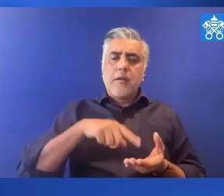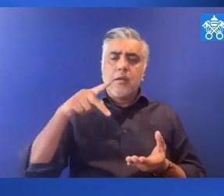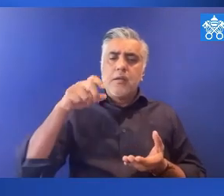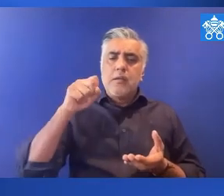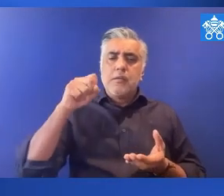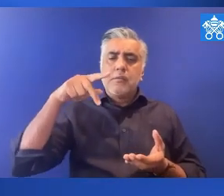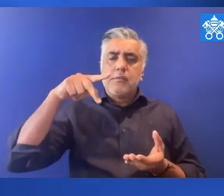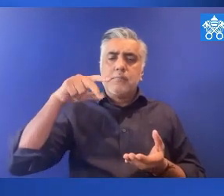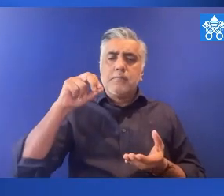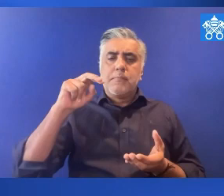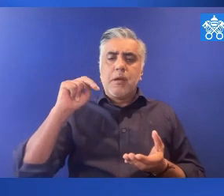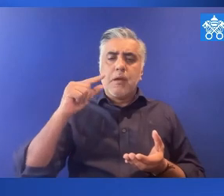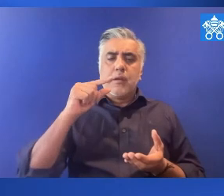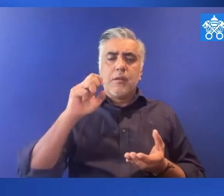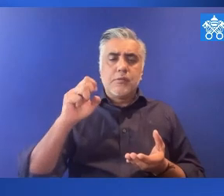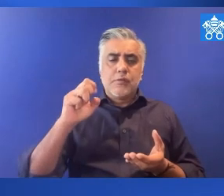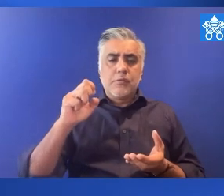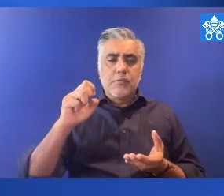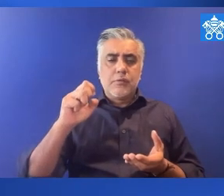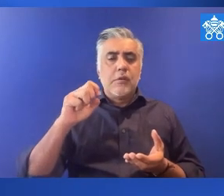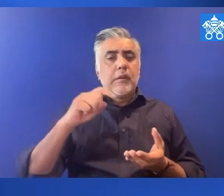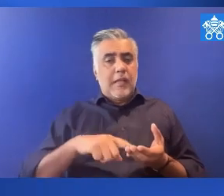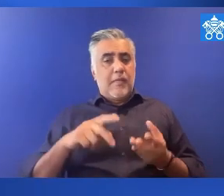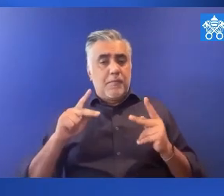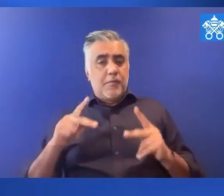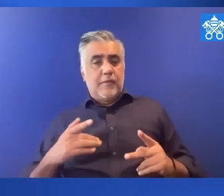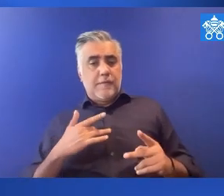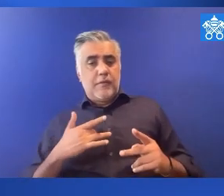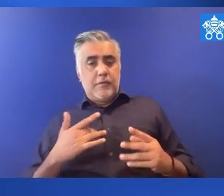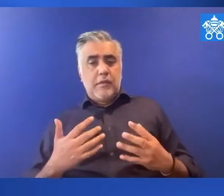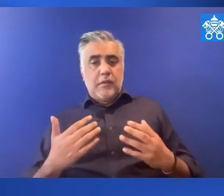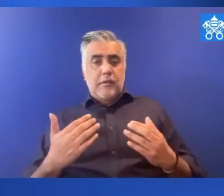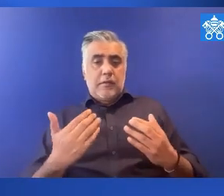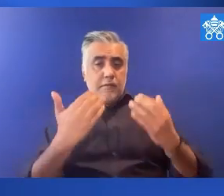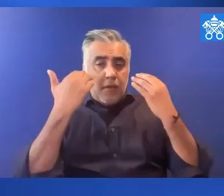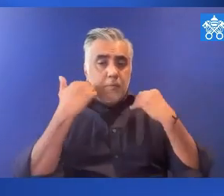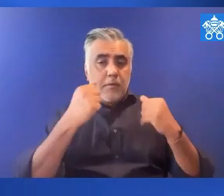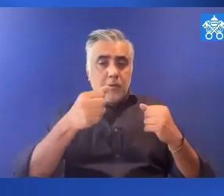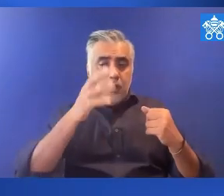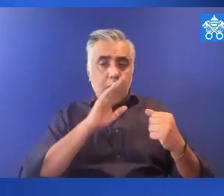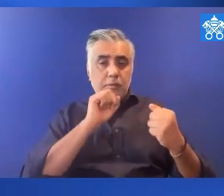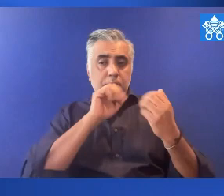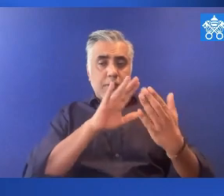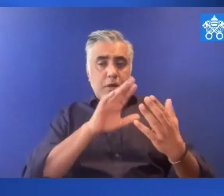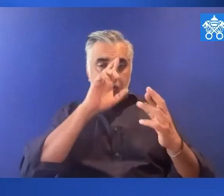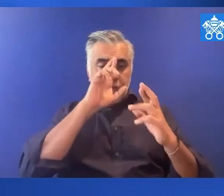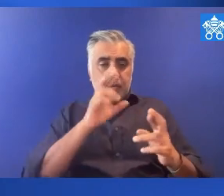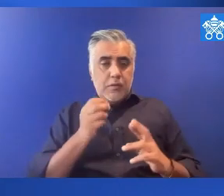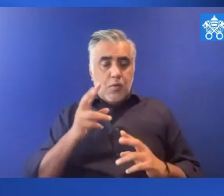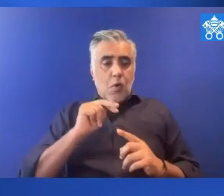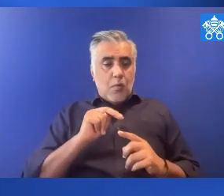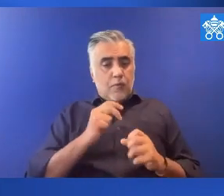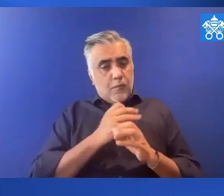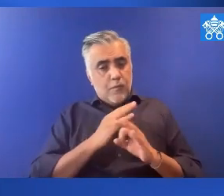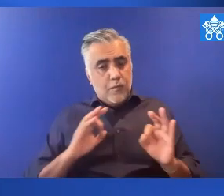like a drop of water on a sponge. The person feels enveloped in God's presence in a way that